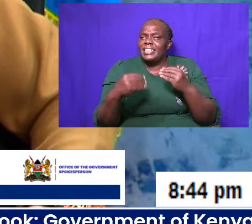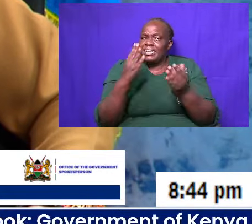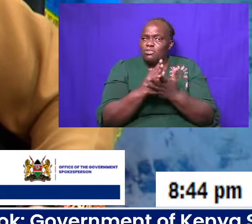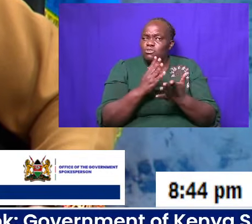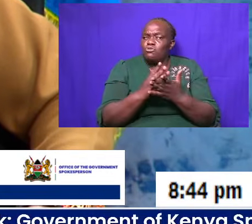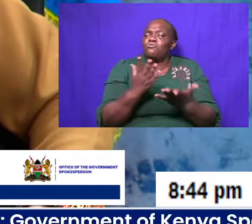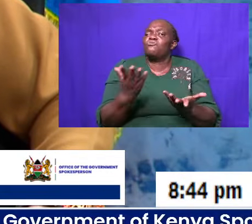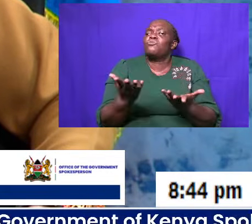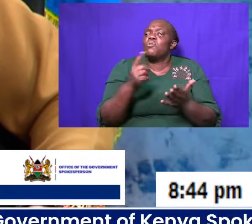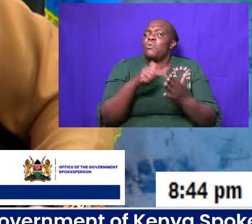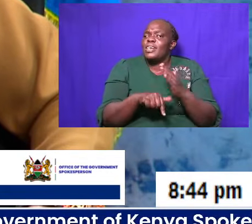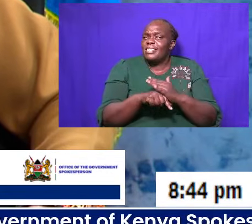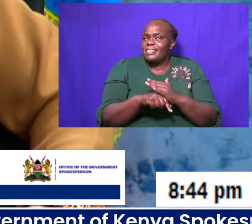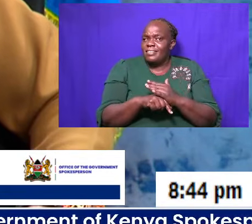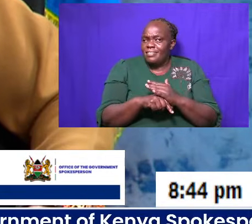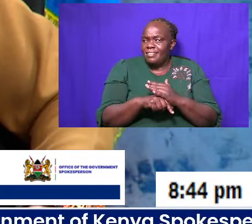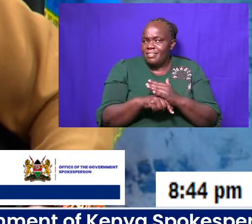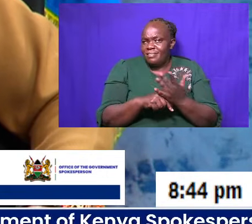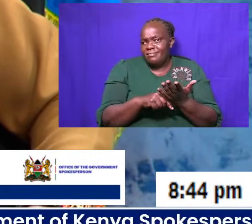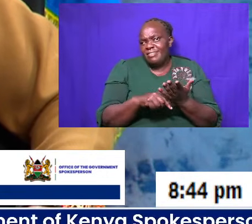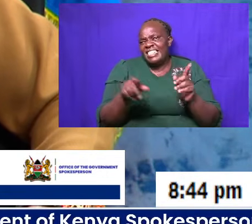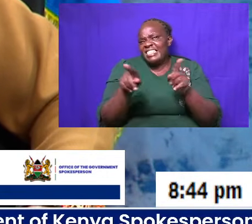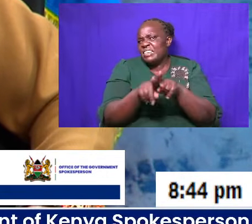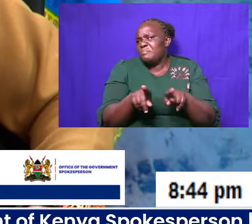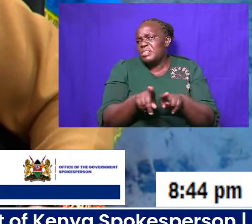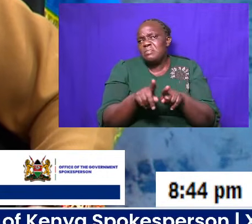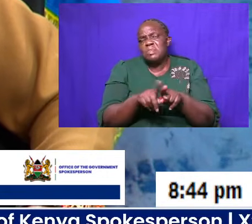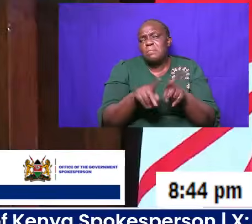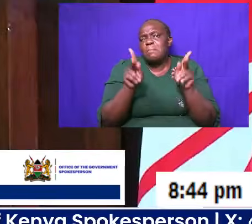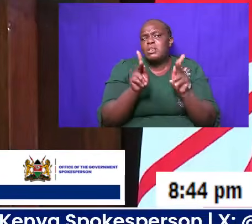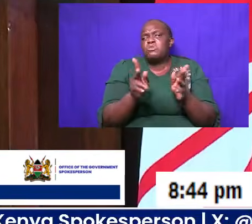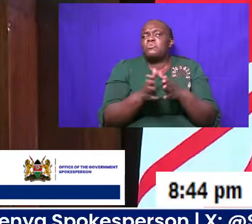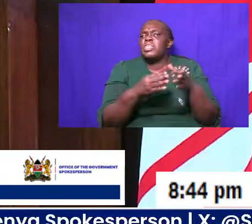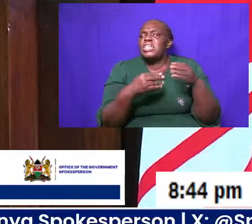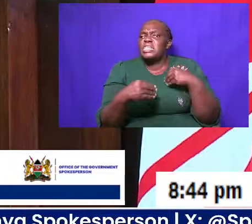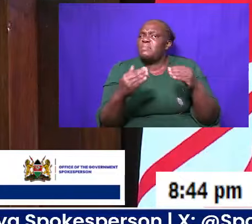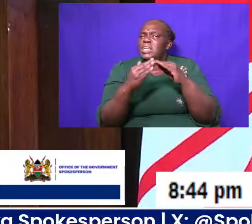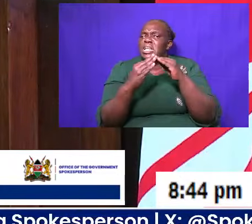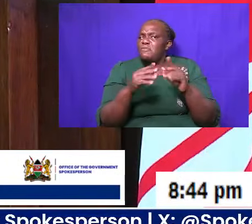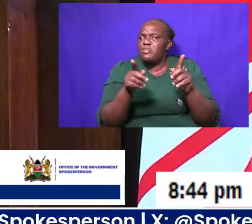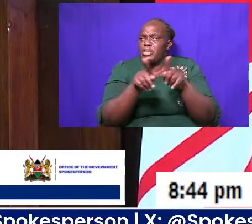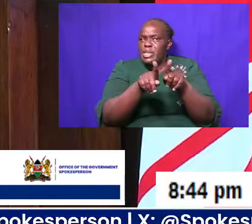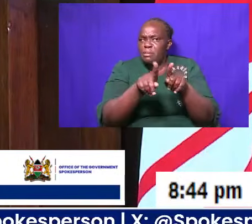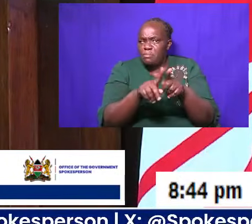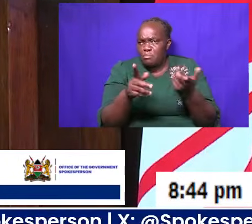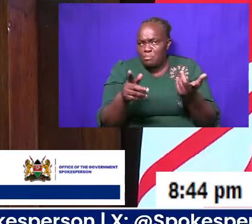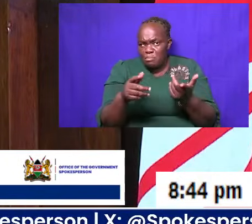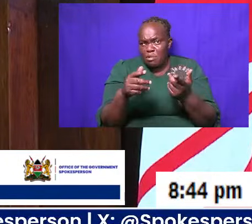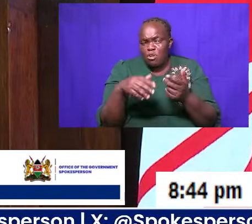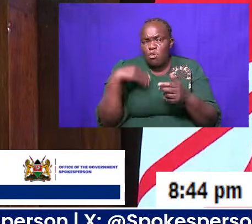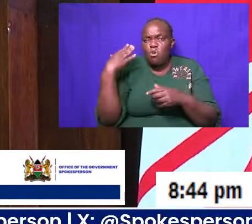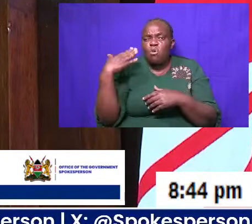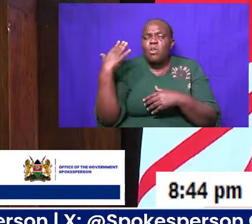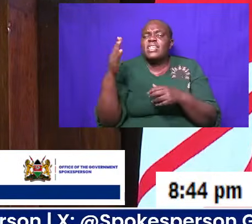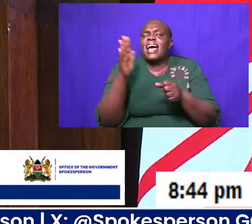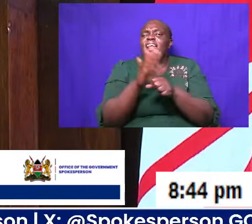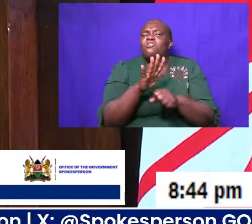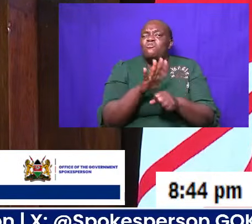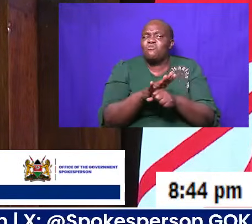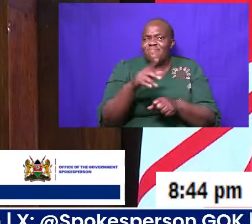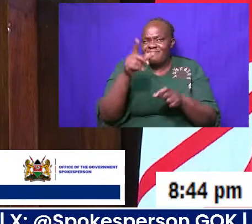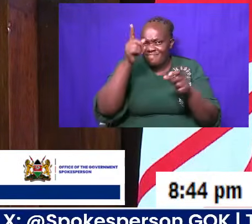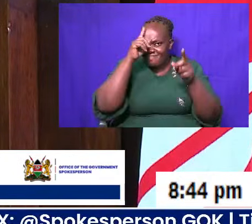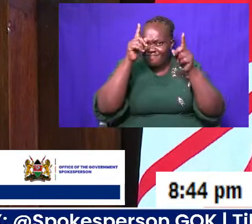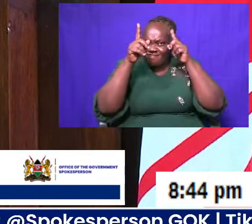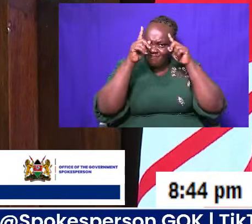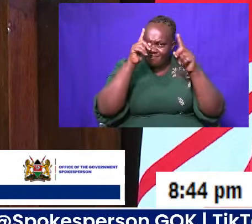but also up to 35 because of that historical injustice. So I think, but when you think, there's always a lot of intersectionality.